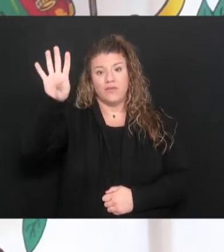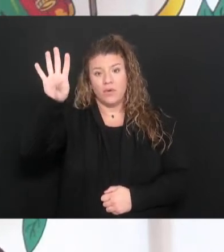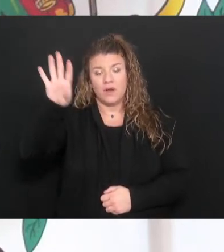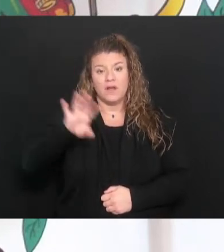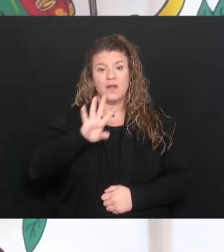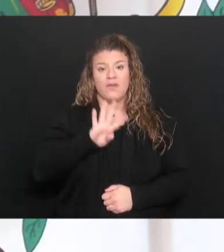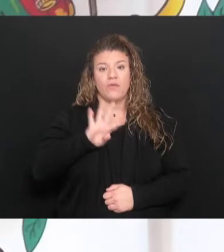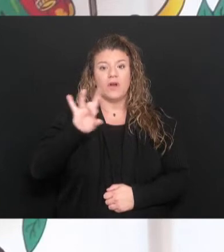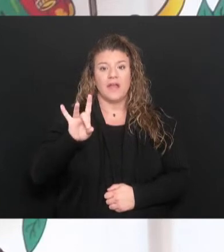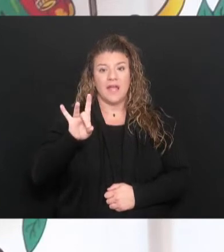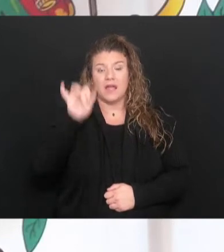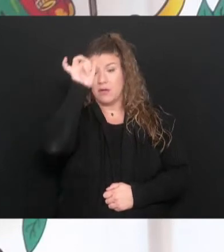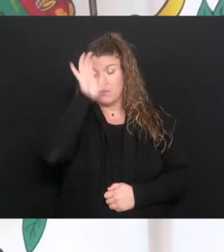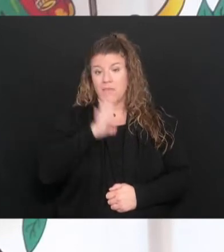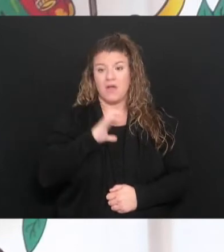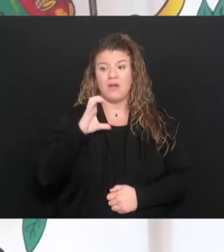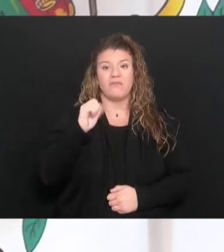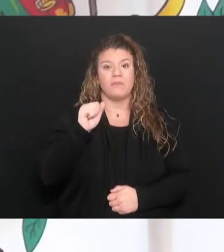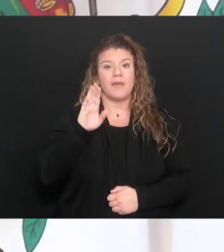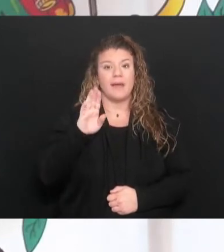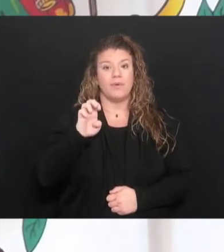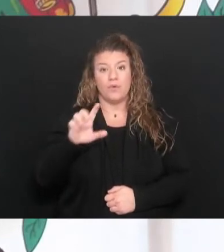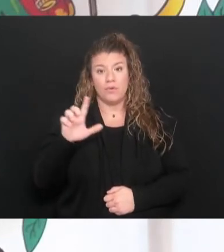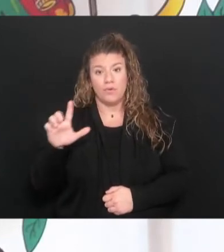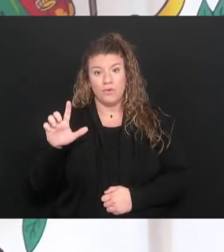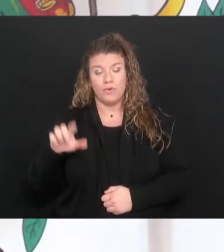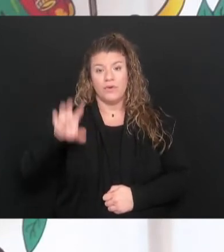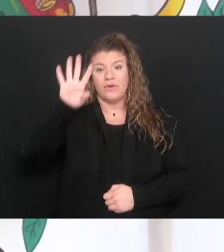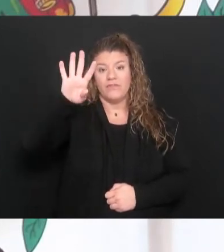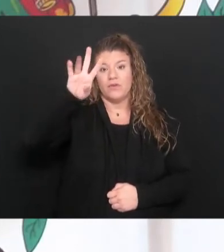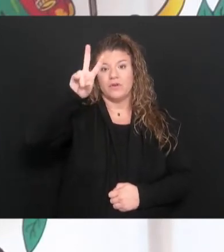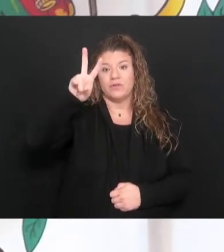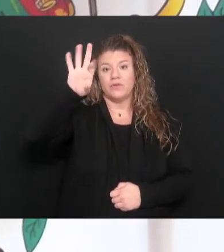a 48-year-old male from Cabell County. The